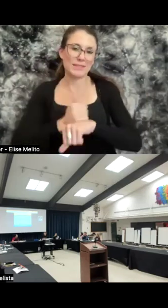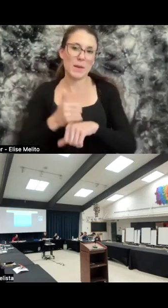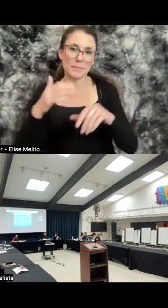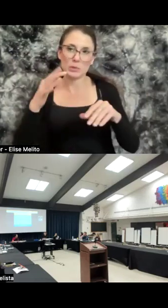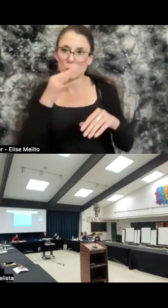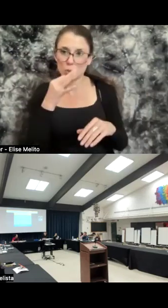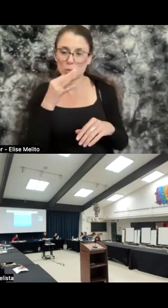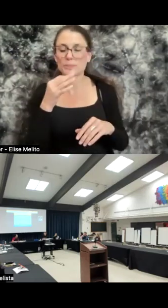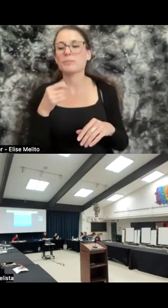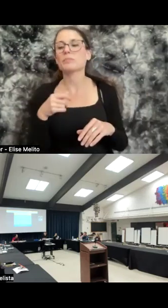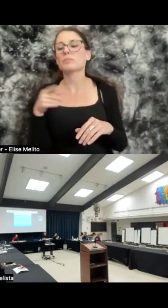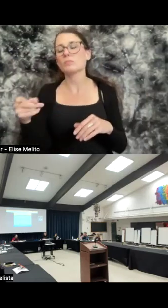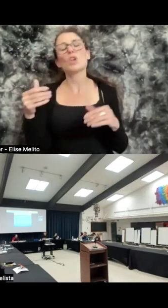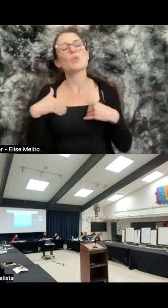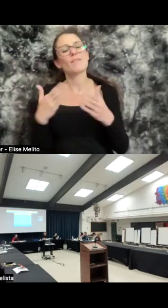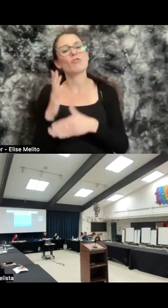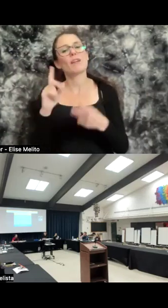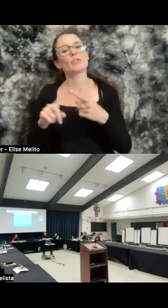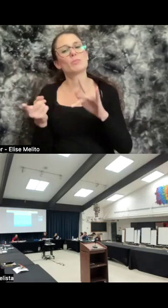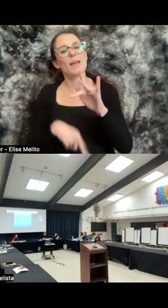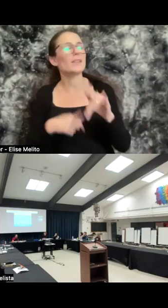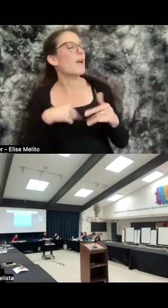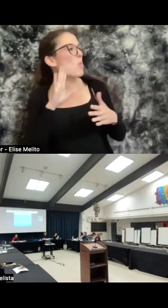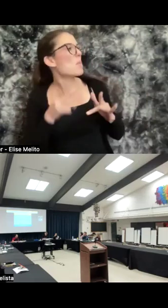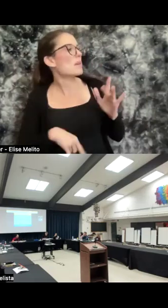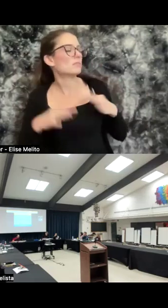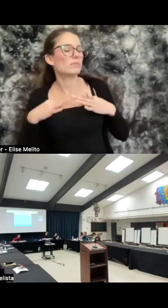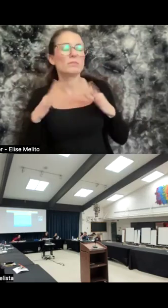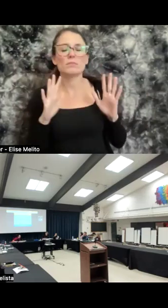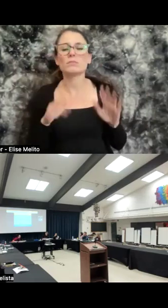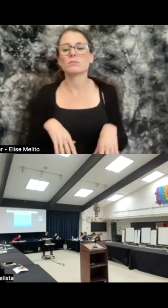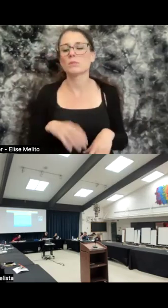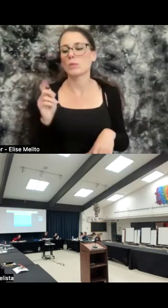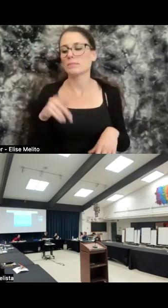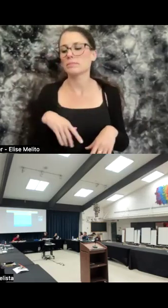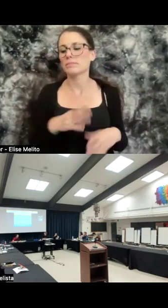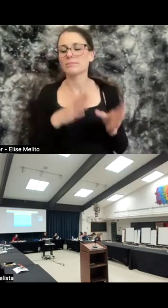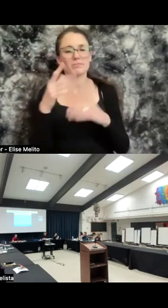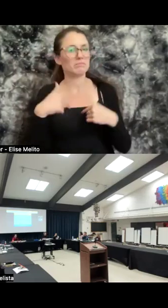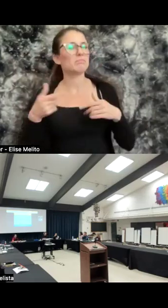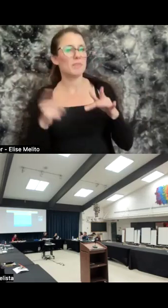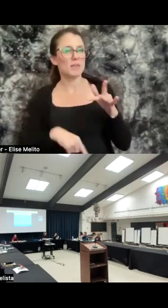and then you have a right to pass. I'm going to pass on that one. Okay. I'm going to pass.